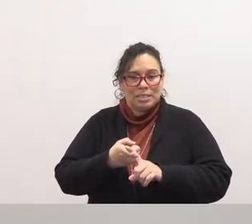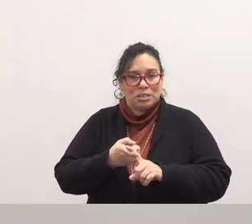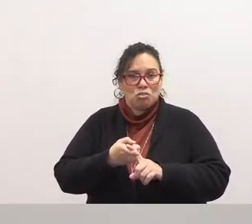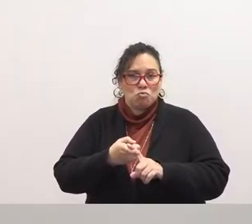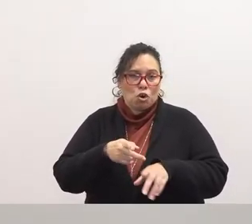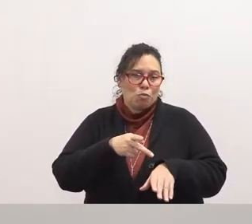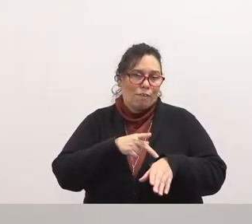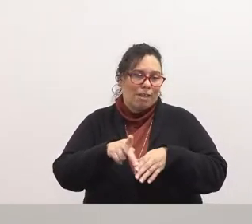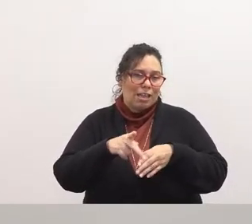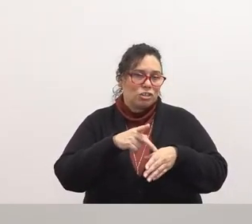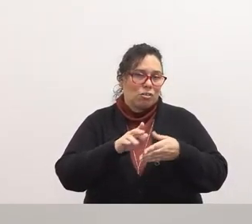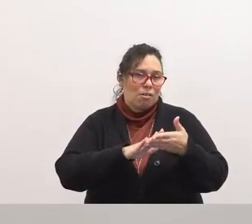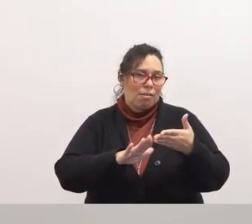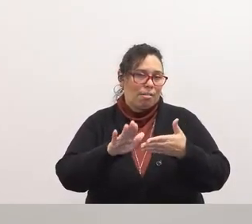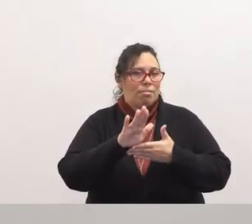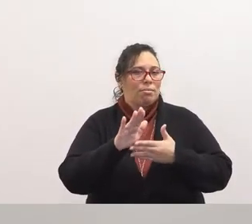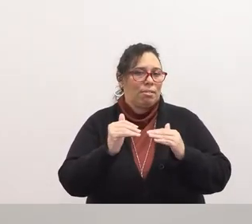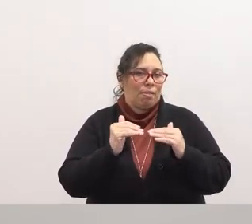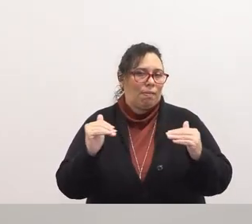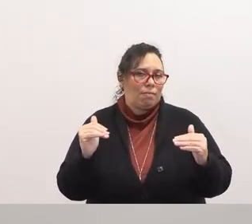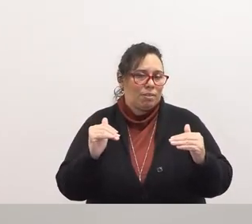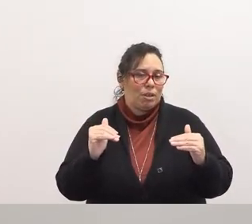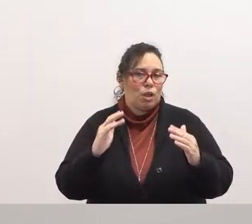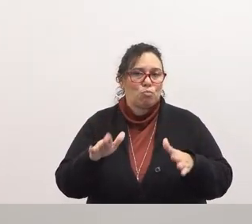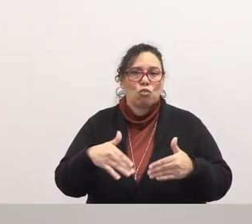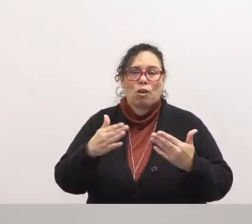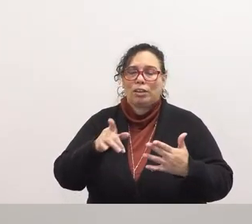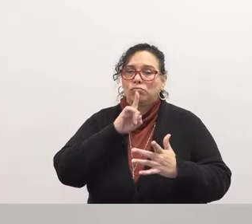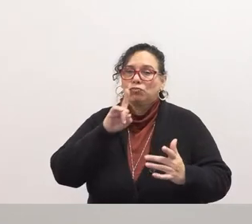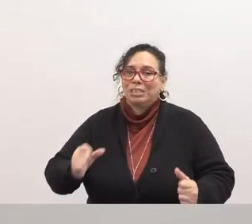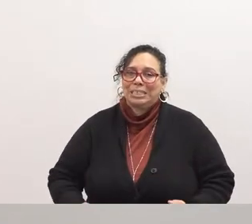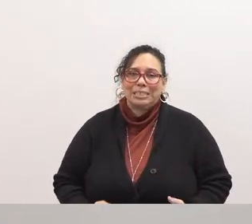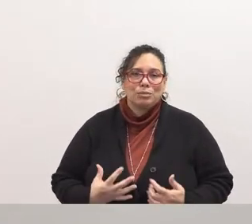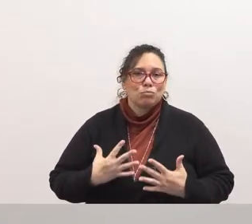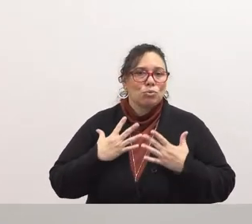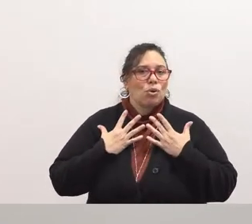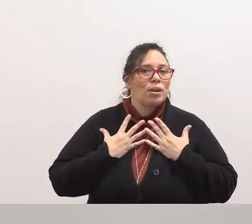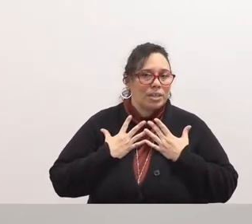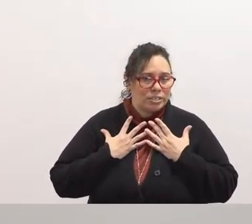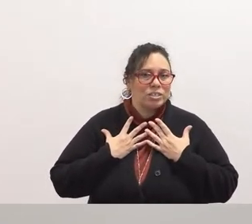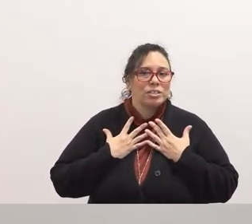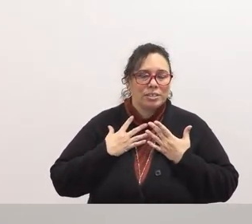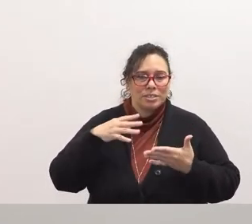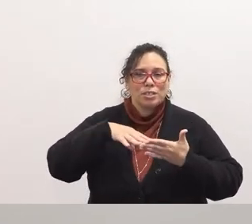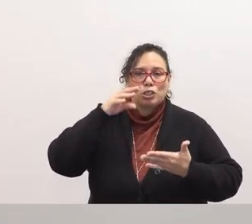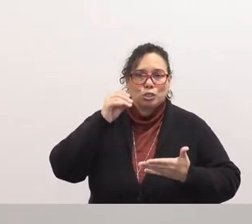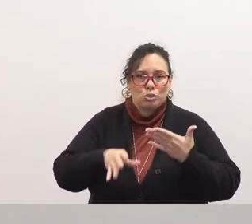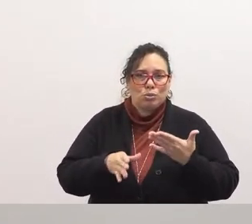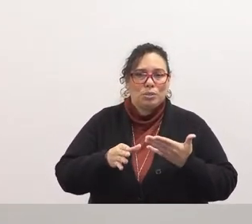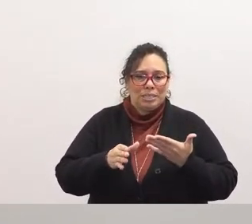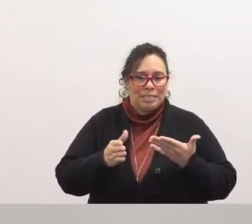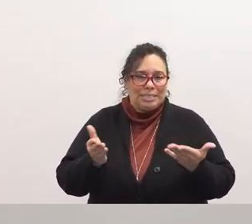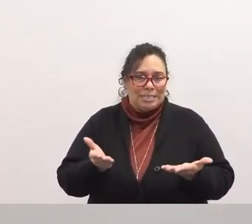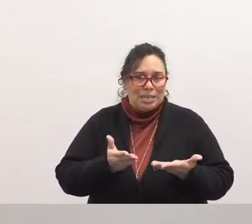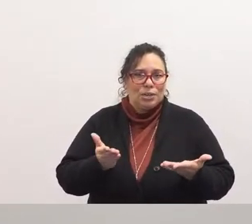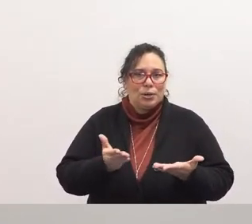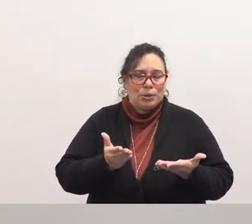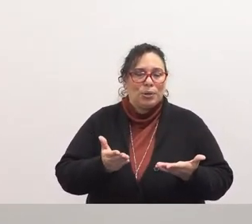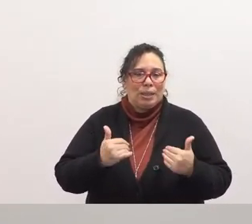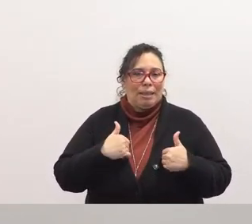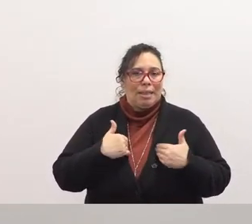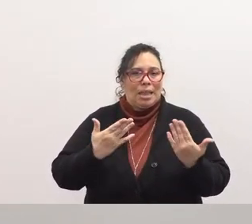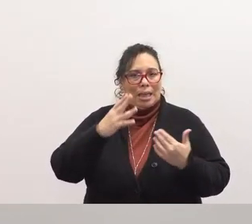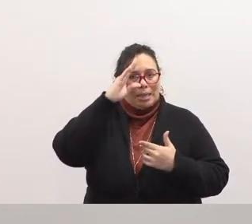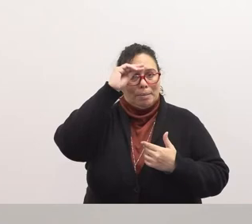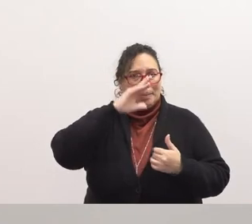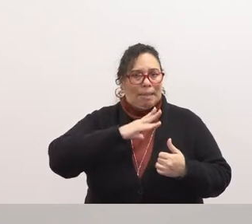professional and collegiate basketball players and provide real inspiration to the students, the young men and women that